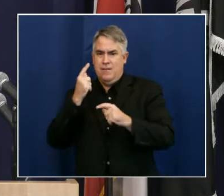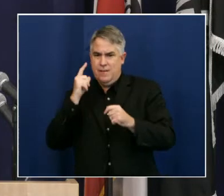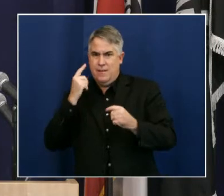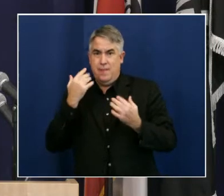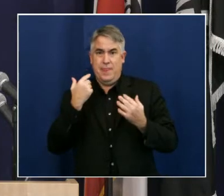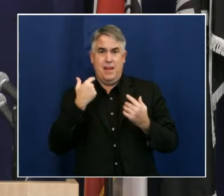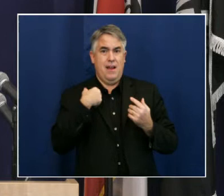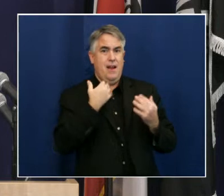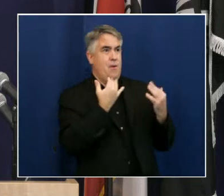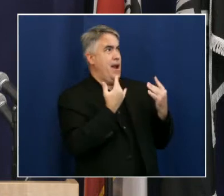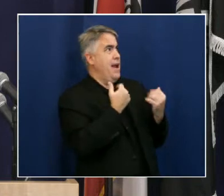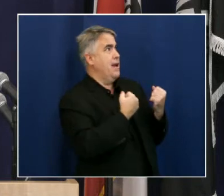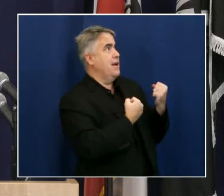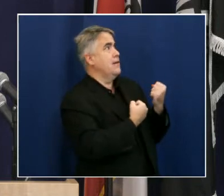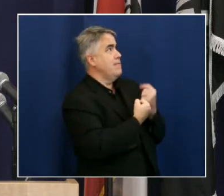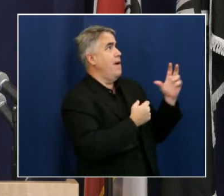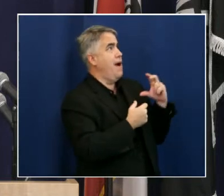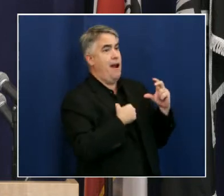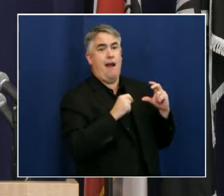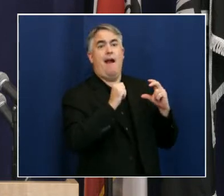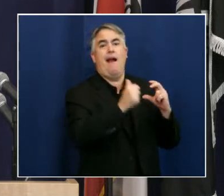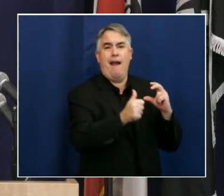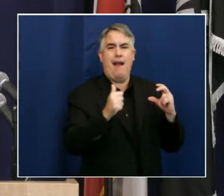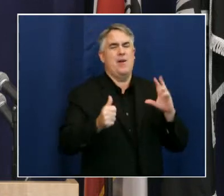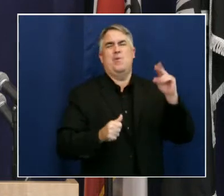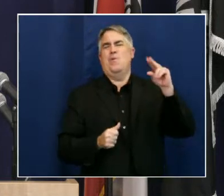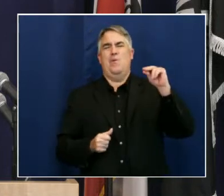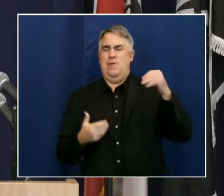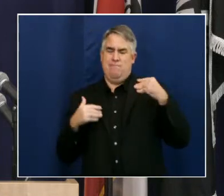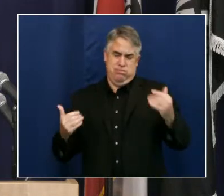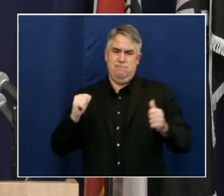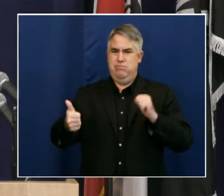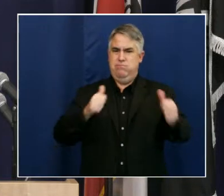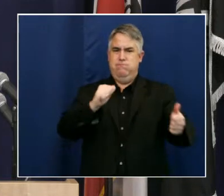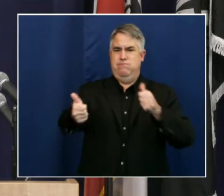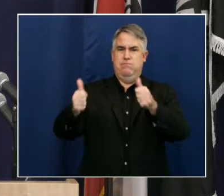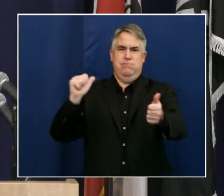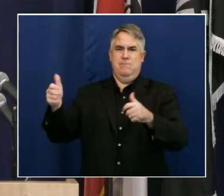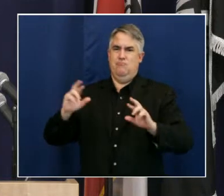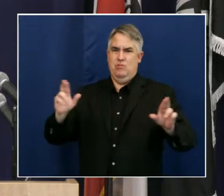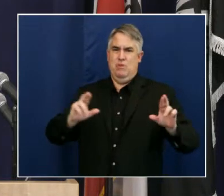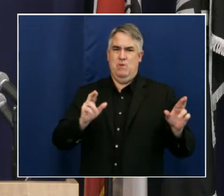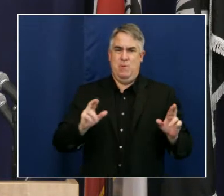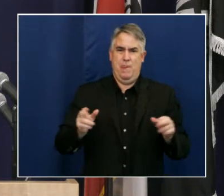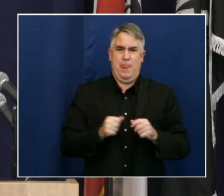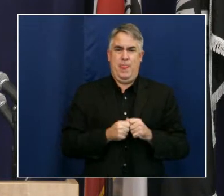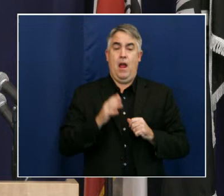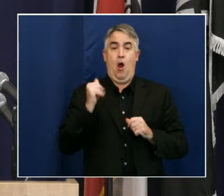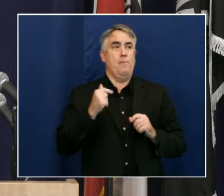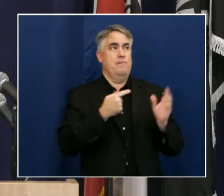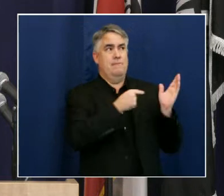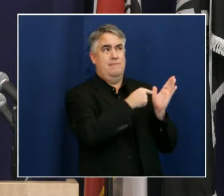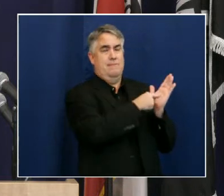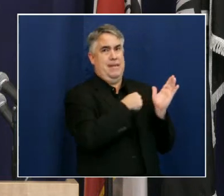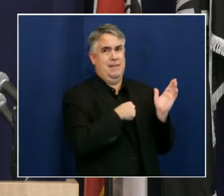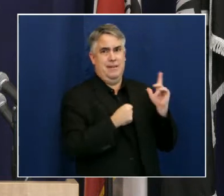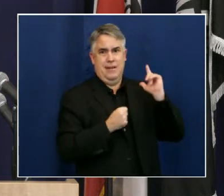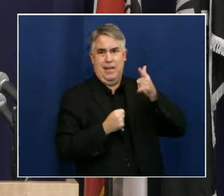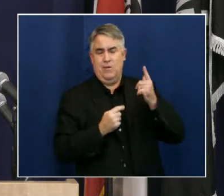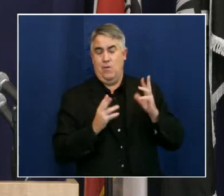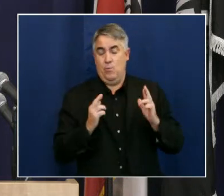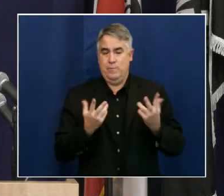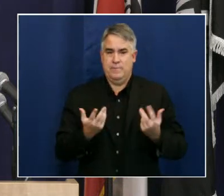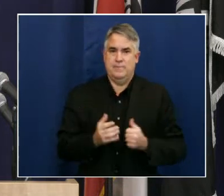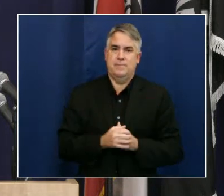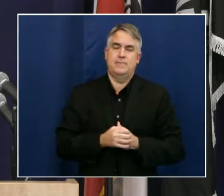faith. We're going to hold on to our receipts and hope that the reimbursements will come. But again, that can present a challenge, one